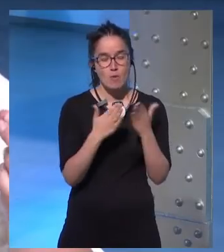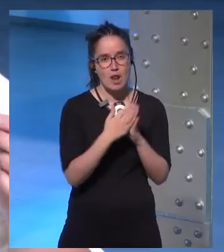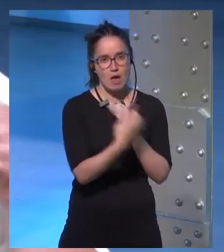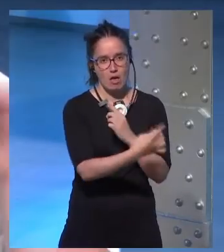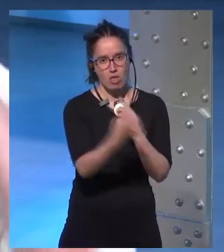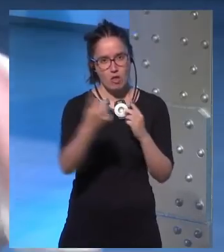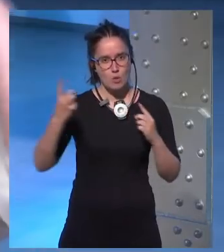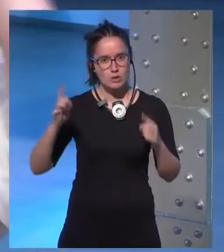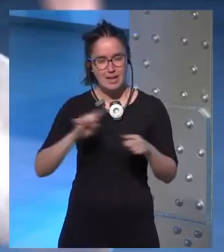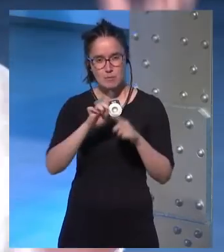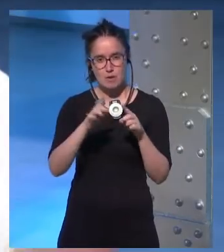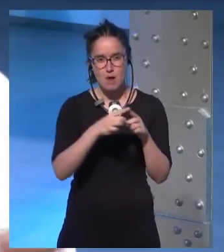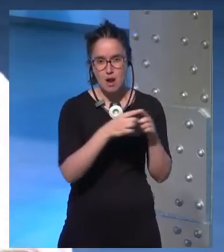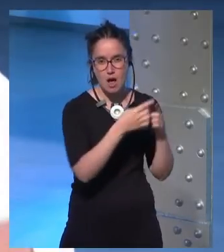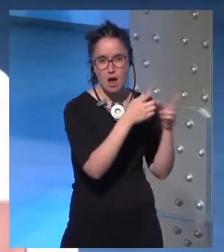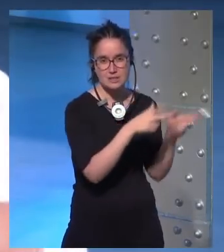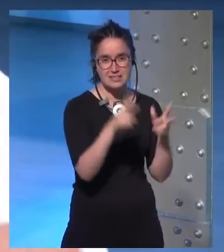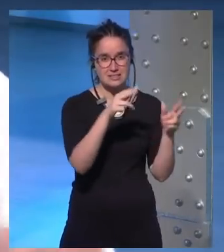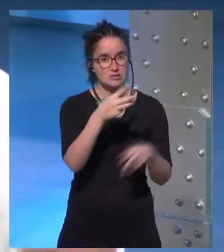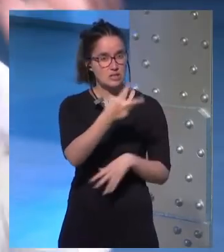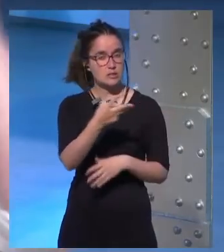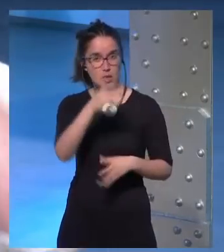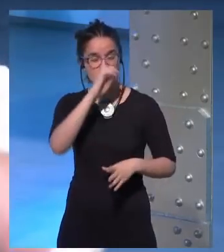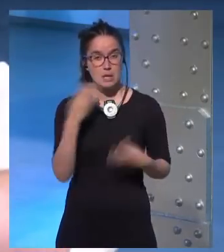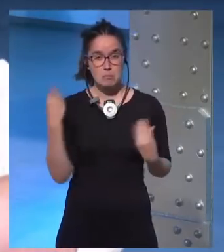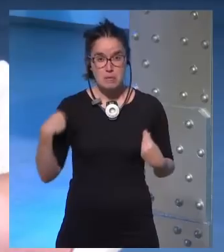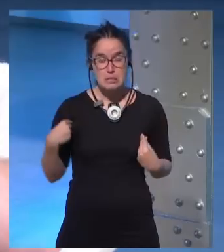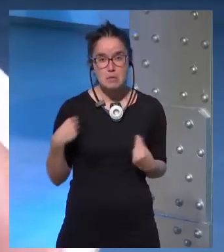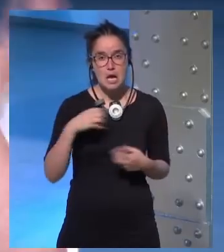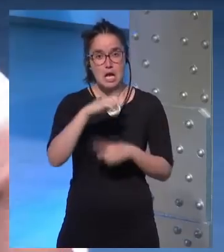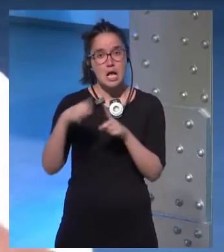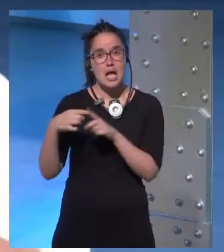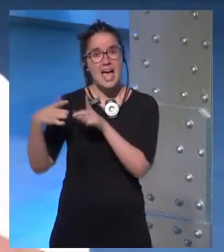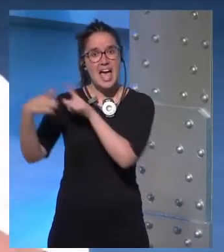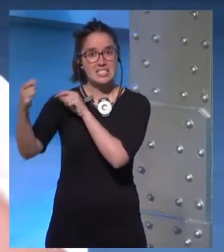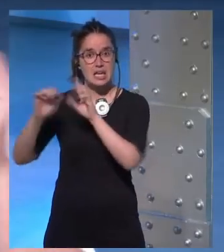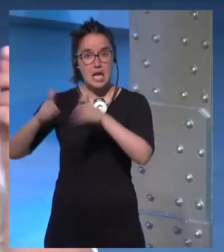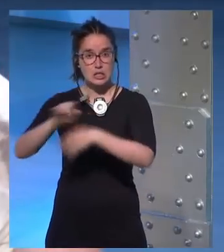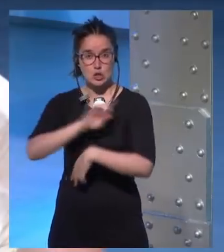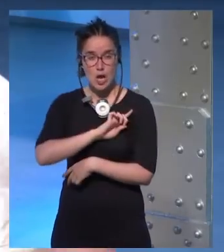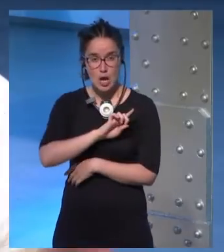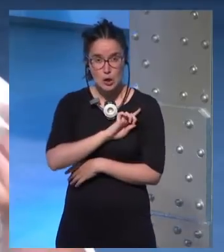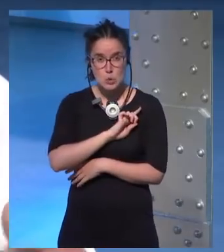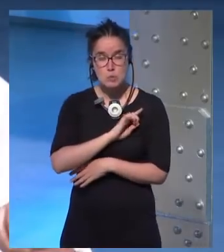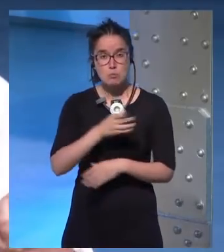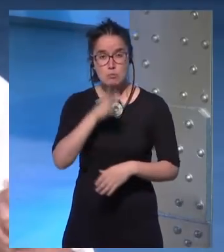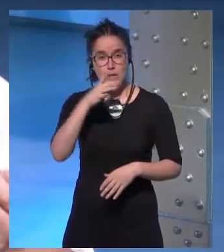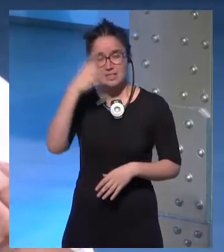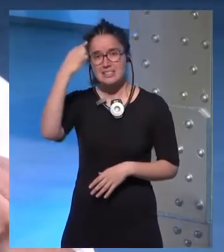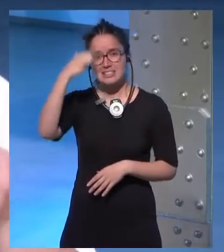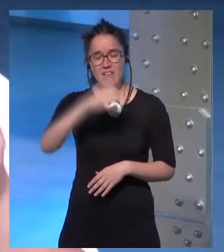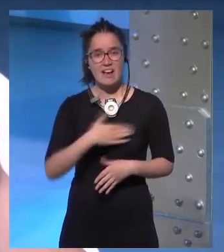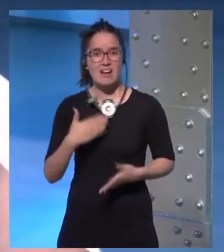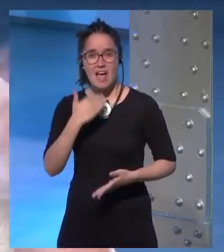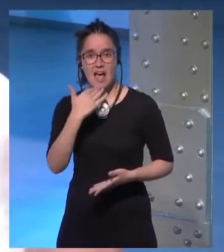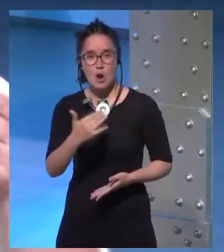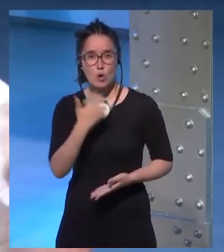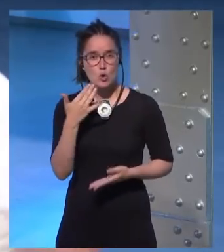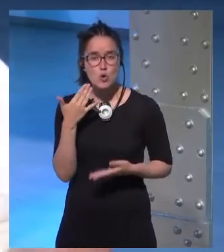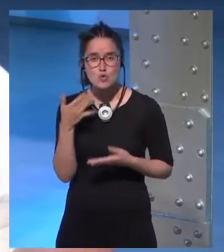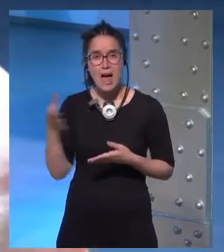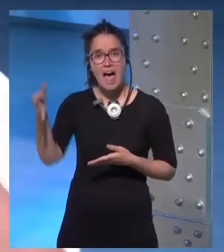to do something with organic world ships. I knew that was very important to me, and something that had an all-women cast, because